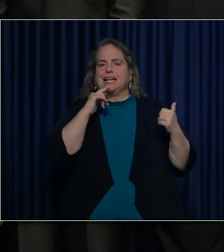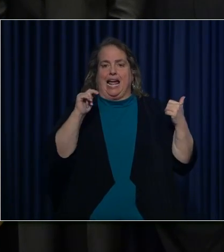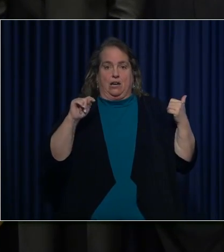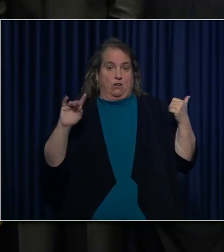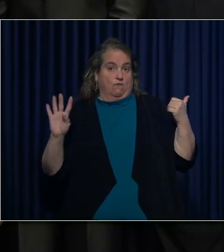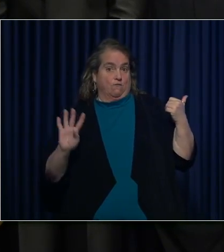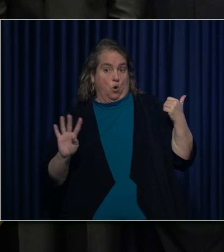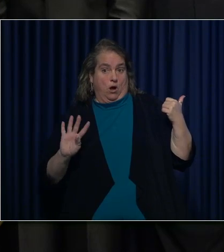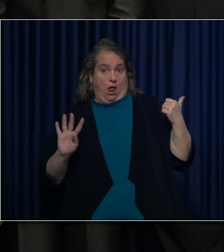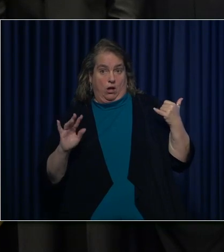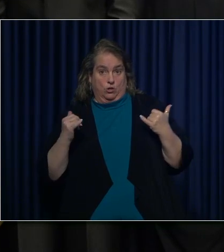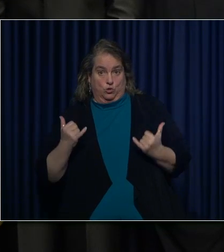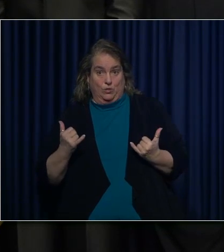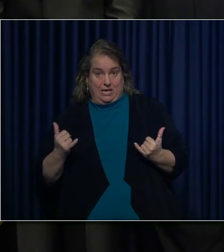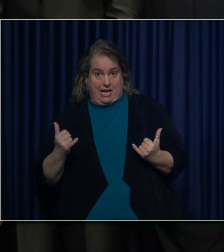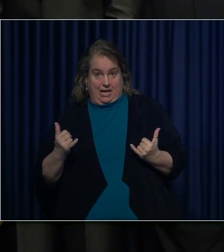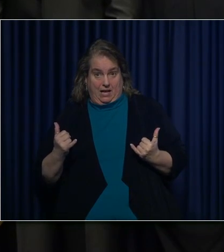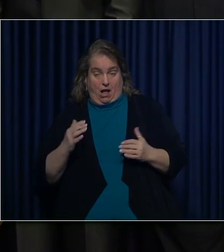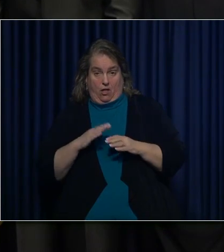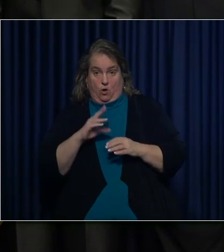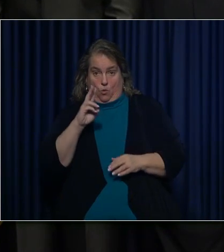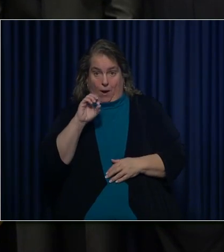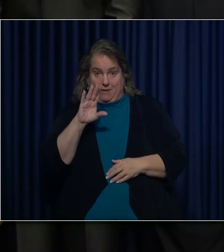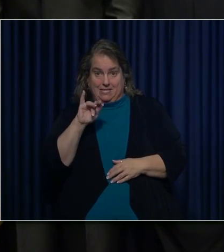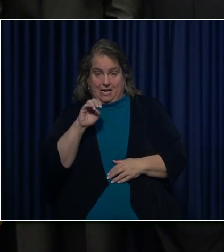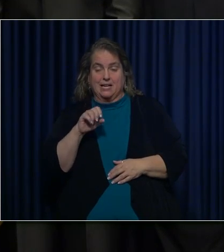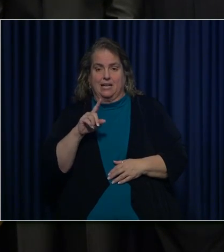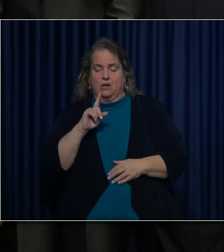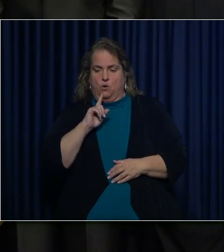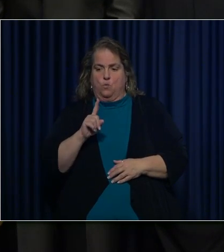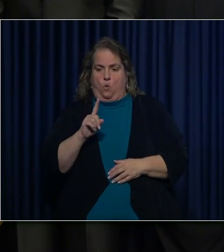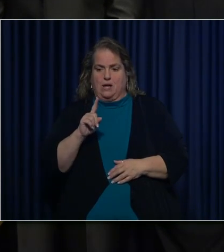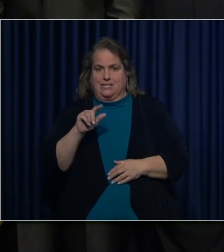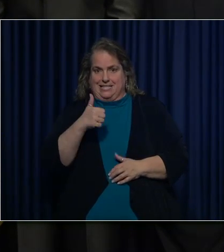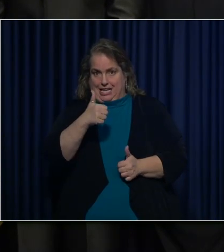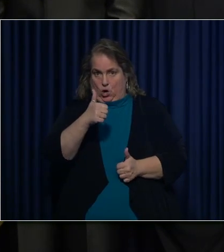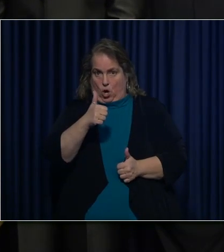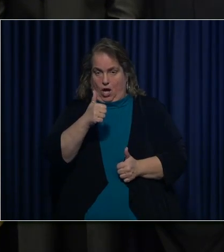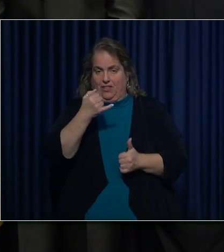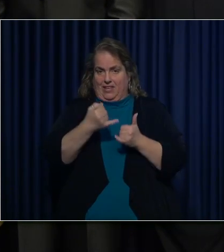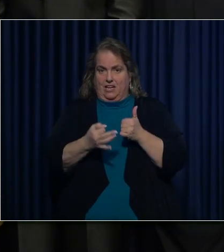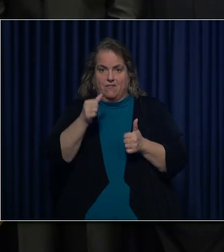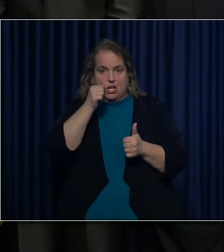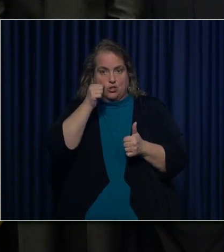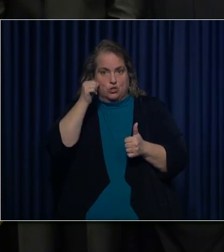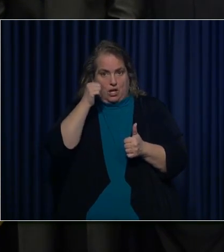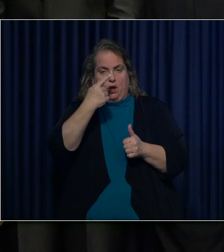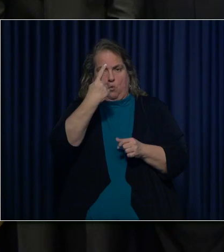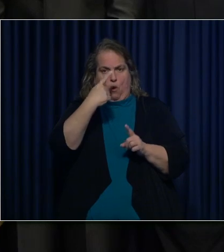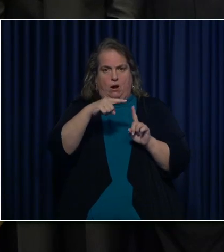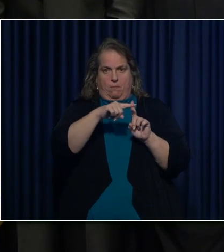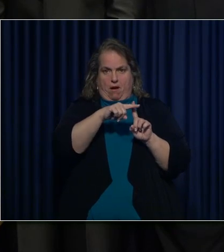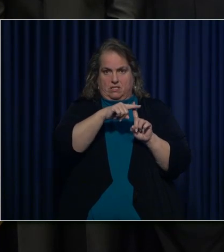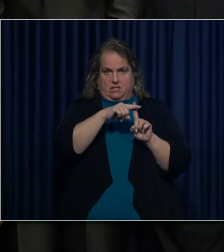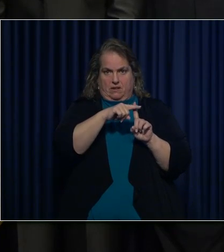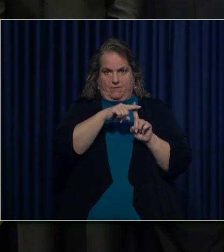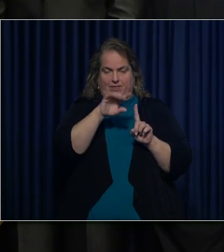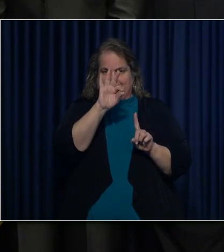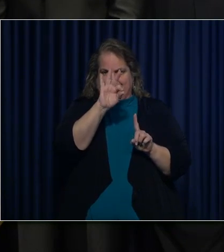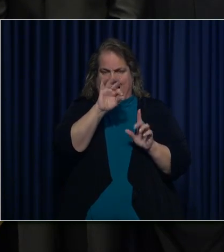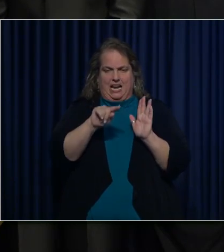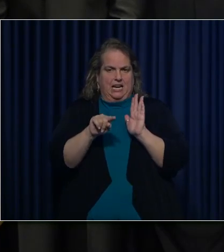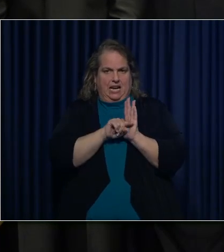o'clock today. It was 10 as of the end of yesterday, with 1 positive, 9